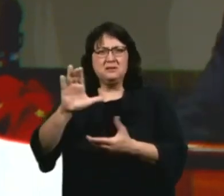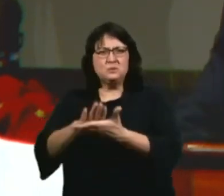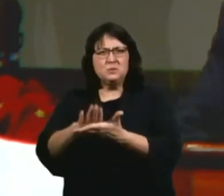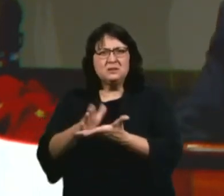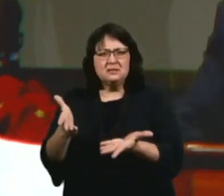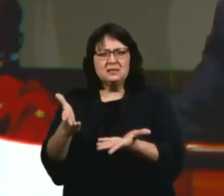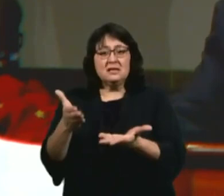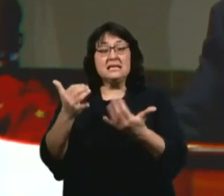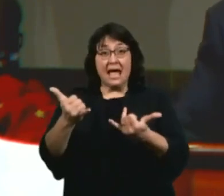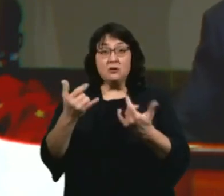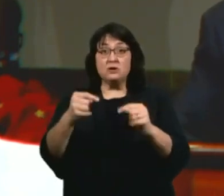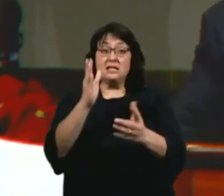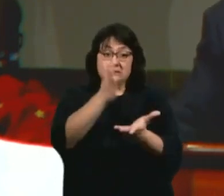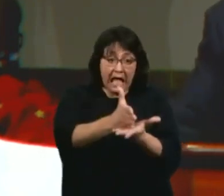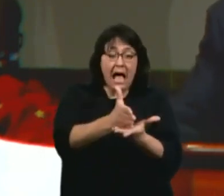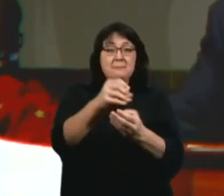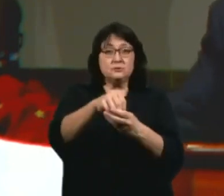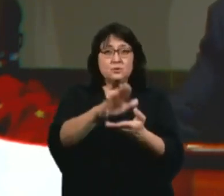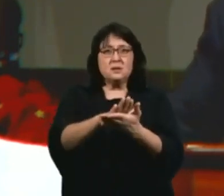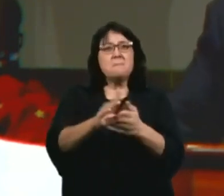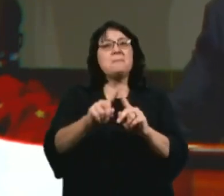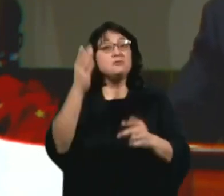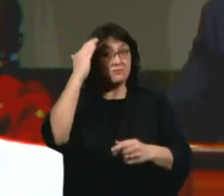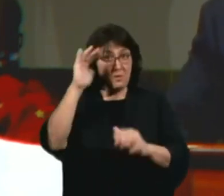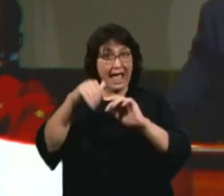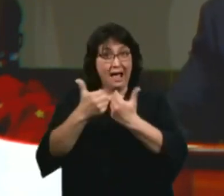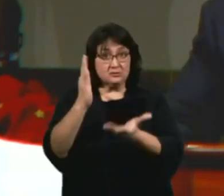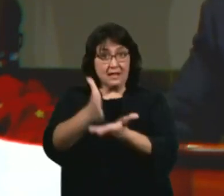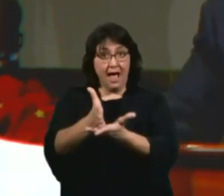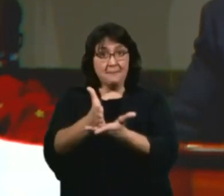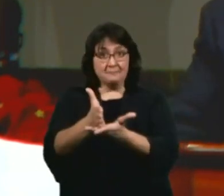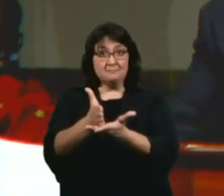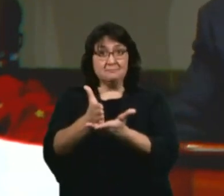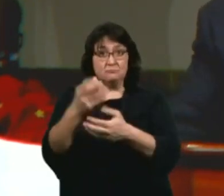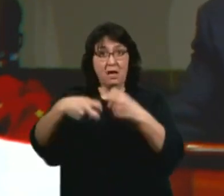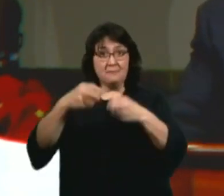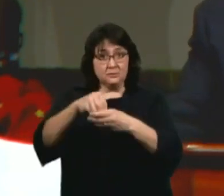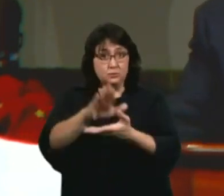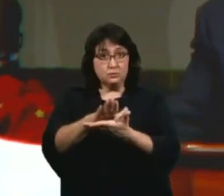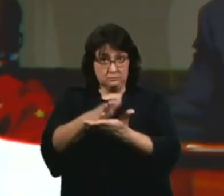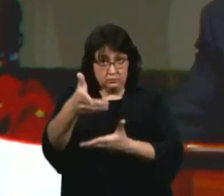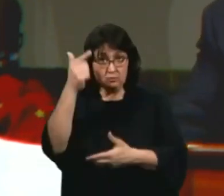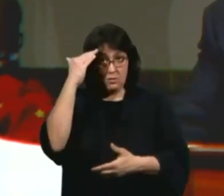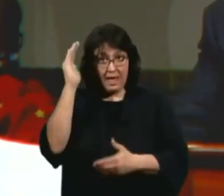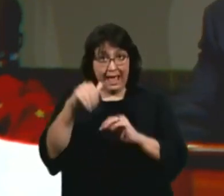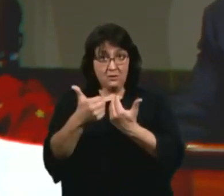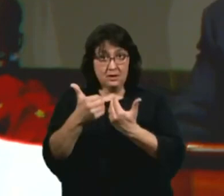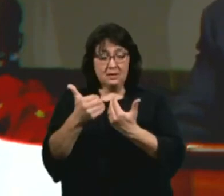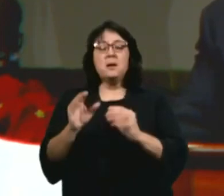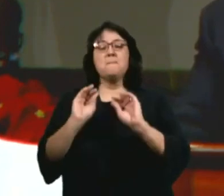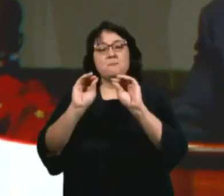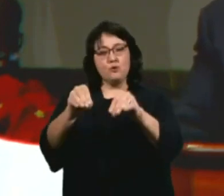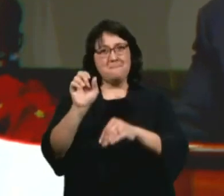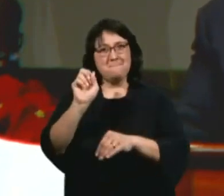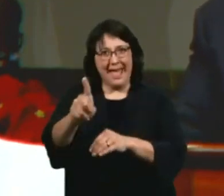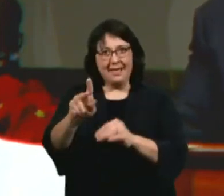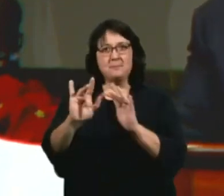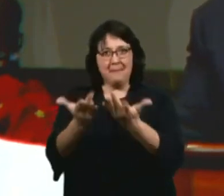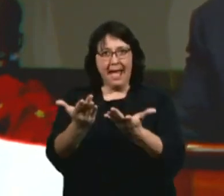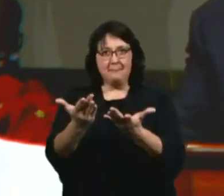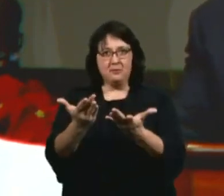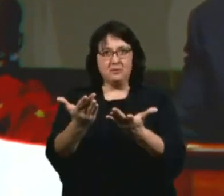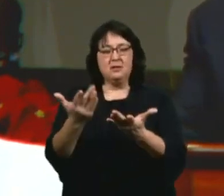They're trying to stop all that in our schools. I'll tell you how to stop that in the school. Put back in what we took out that allowed